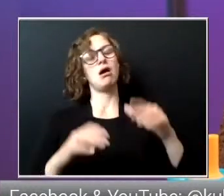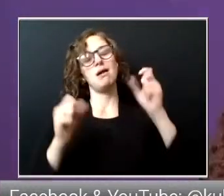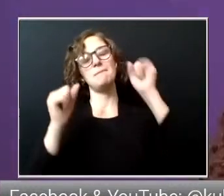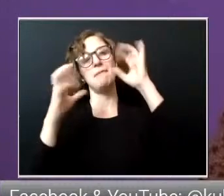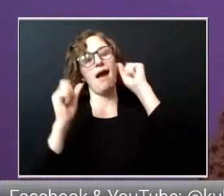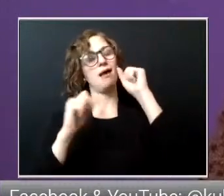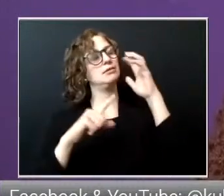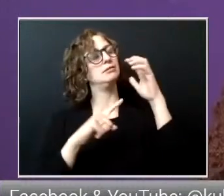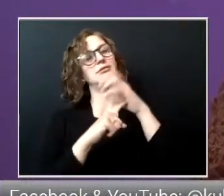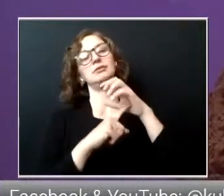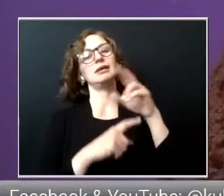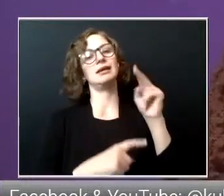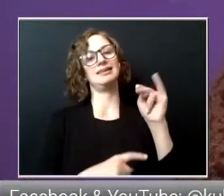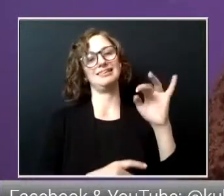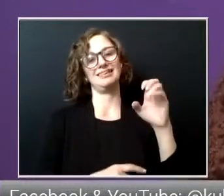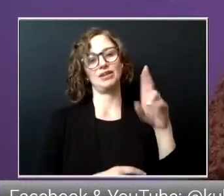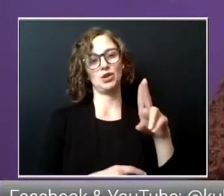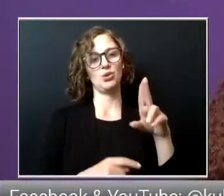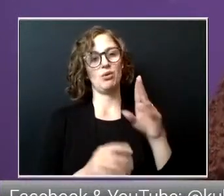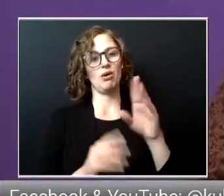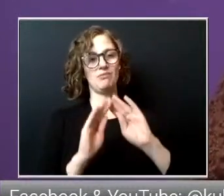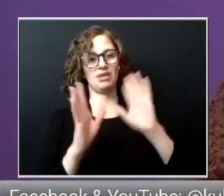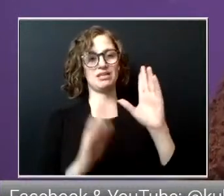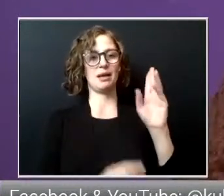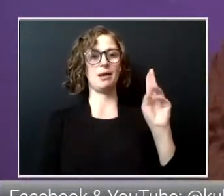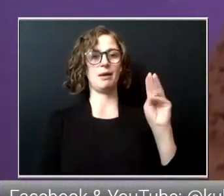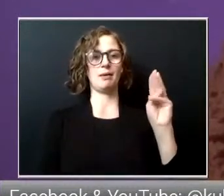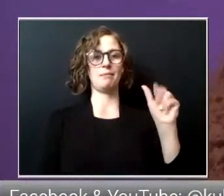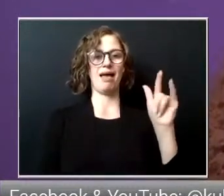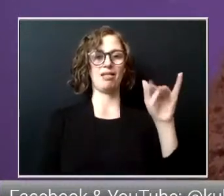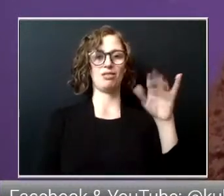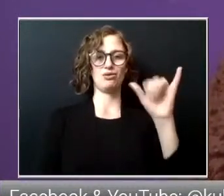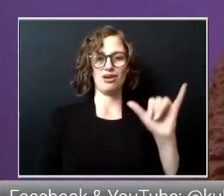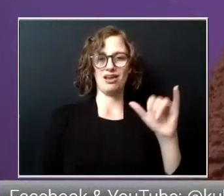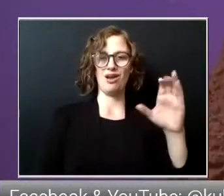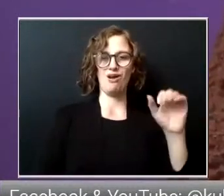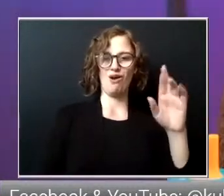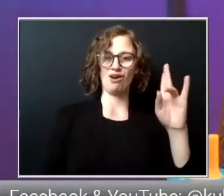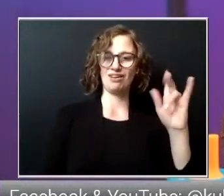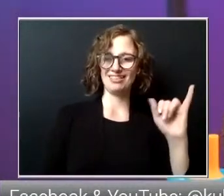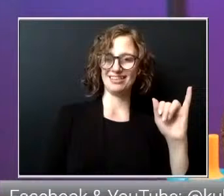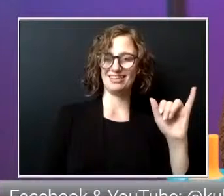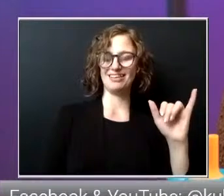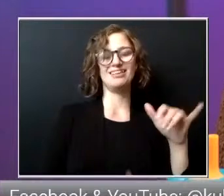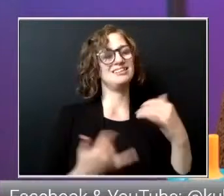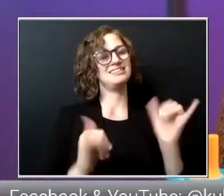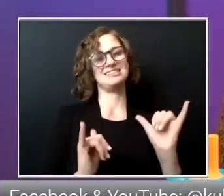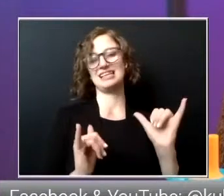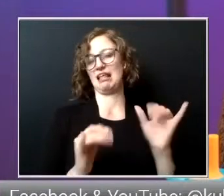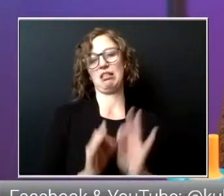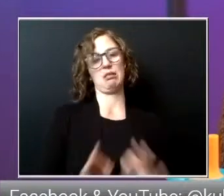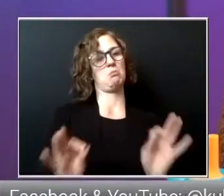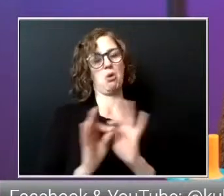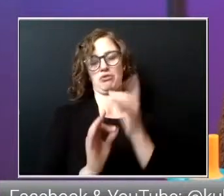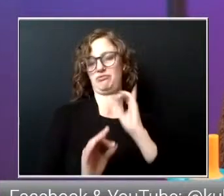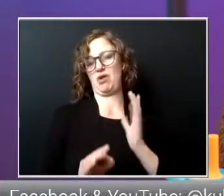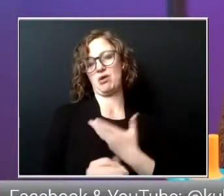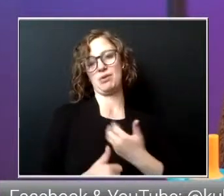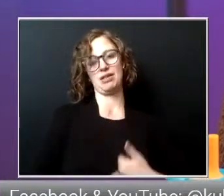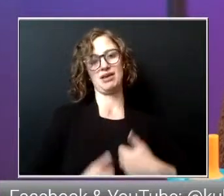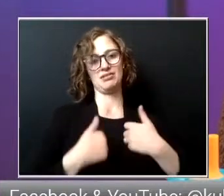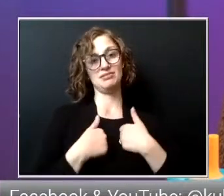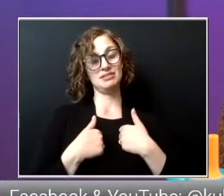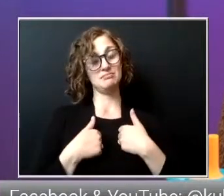obviously Mallory and Carly are so important in our lives still. So Yeah, but the whole NICU here, I mean,